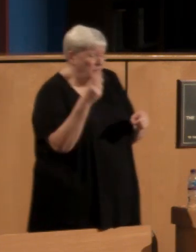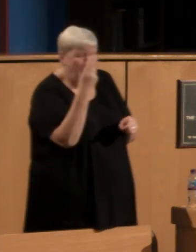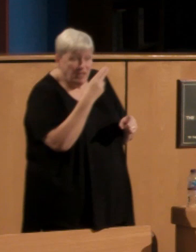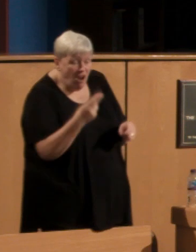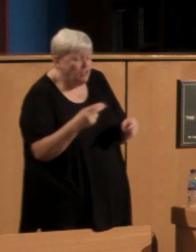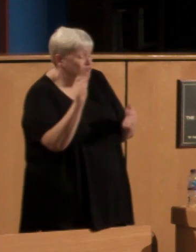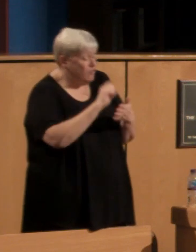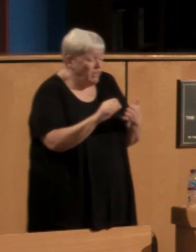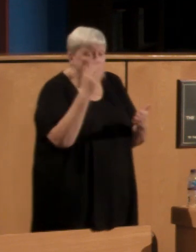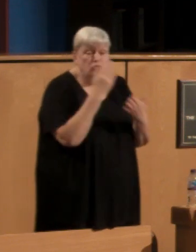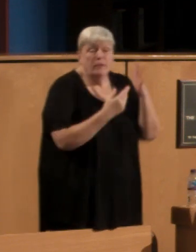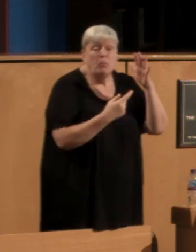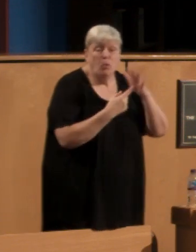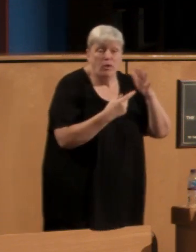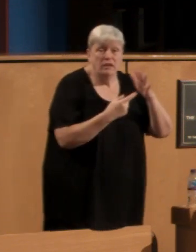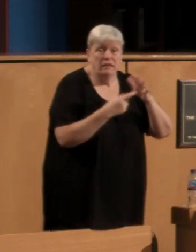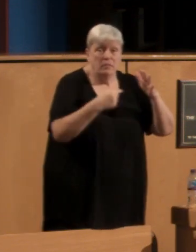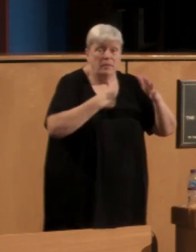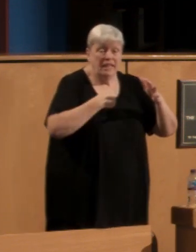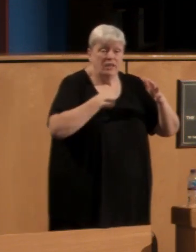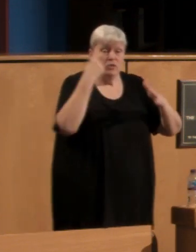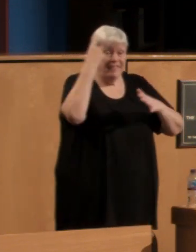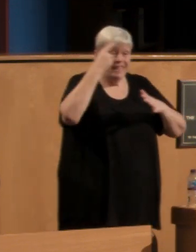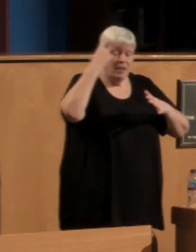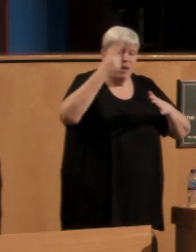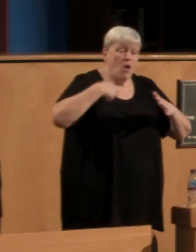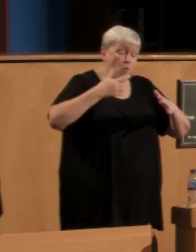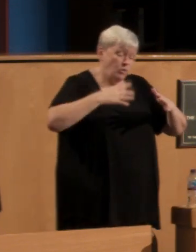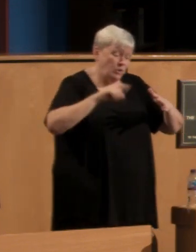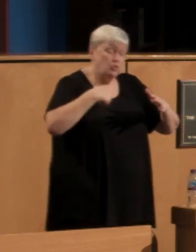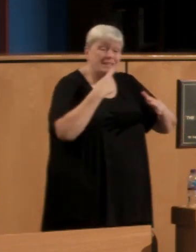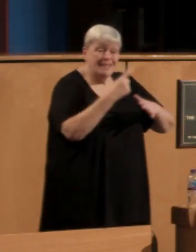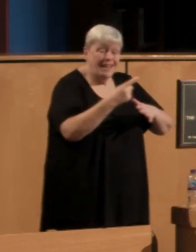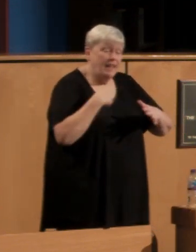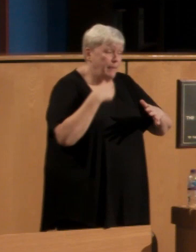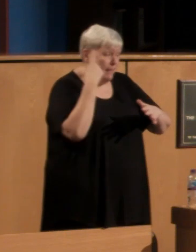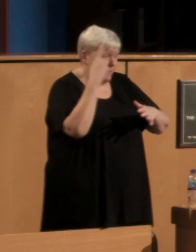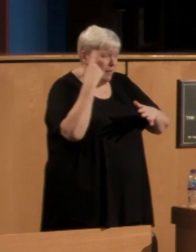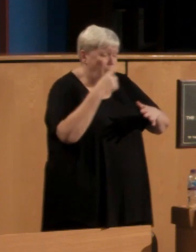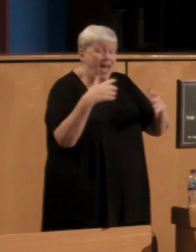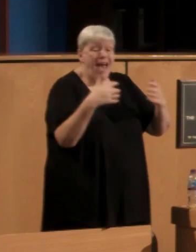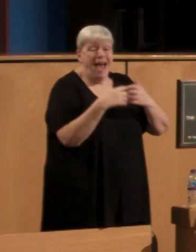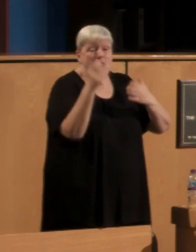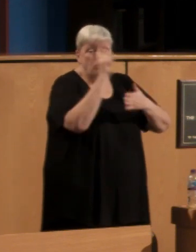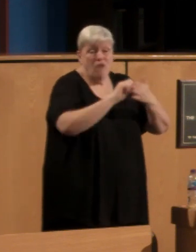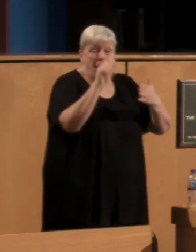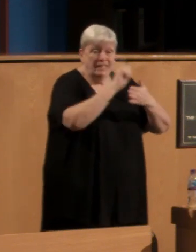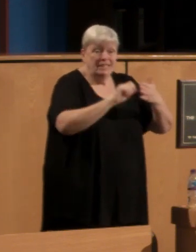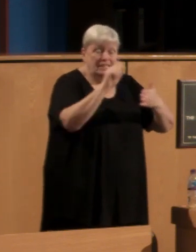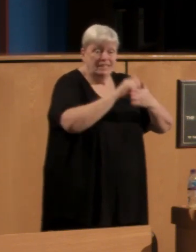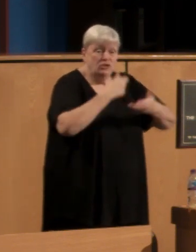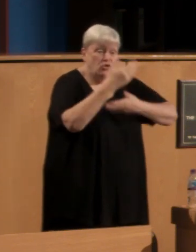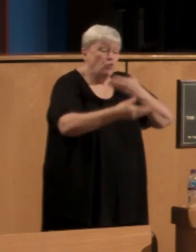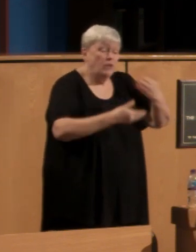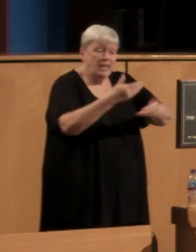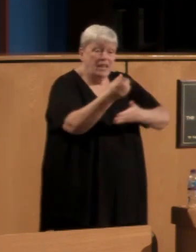do, it's very important to think about what you want to say, and then think about how you're going to write a story about it, because ultimately that's what people are